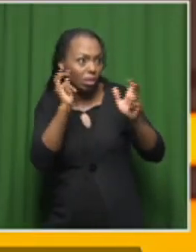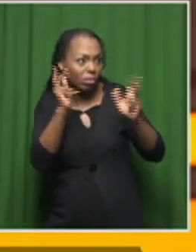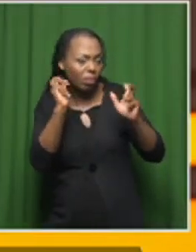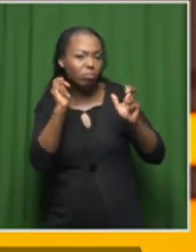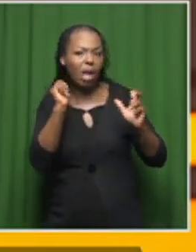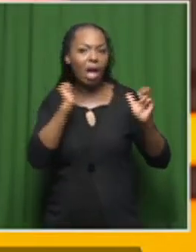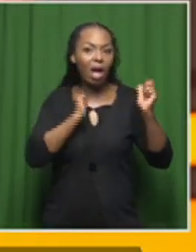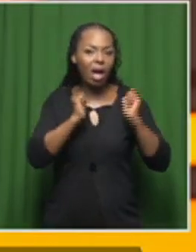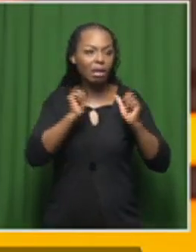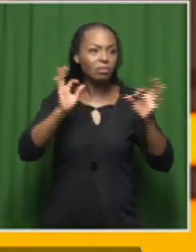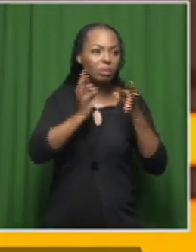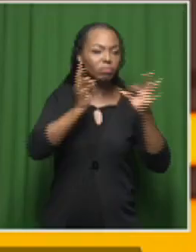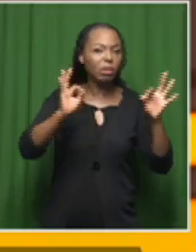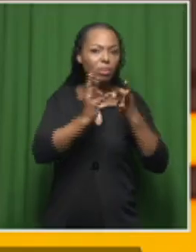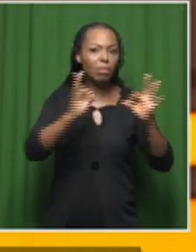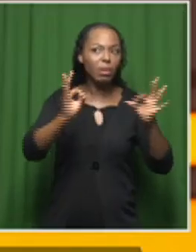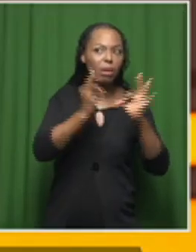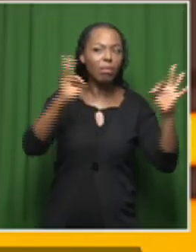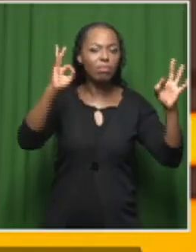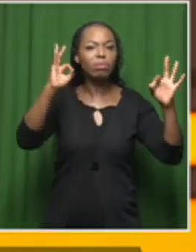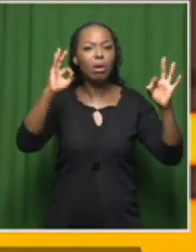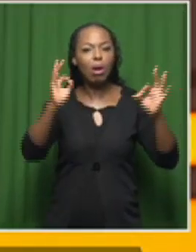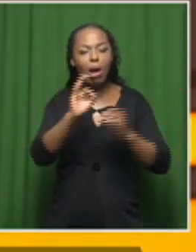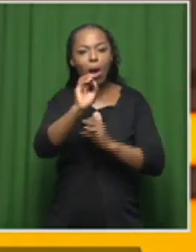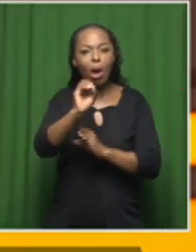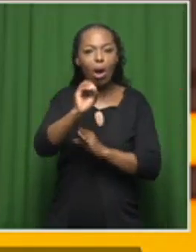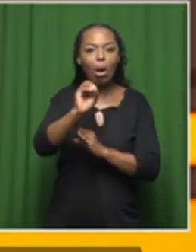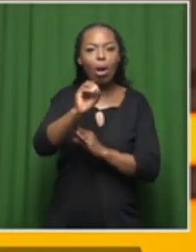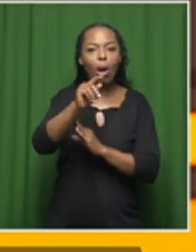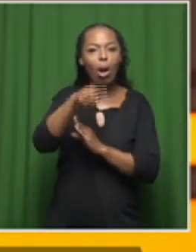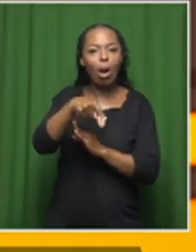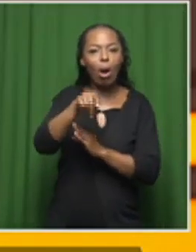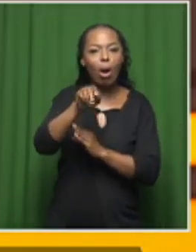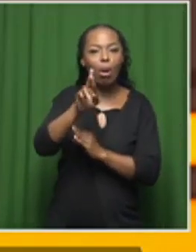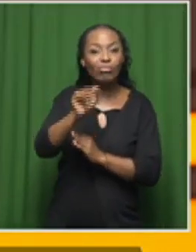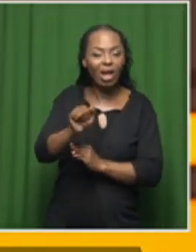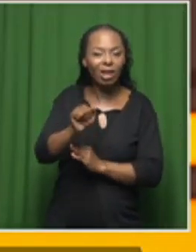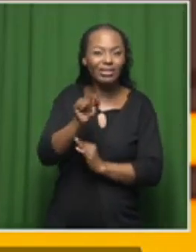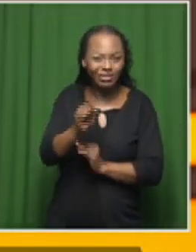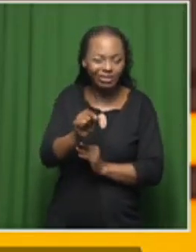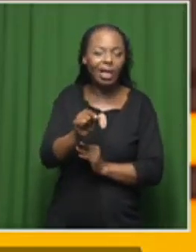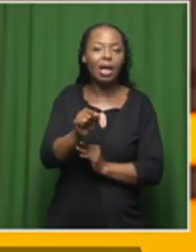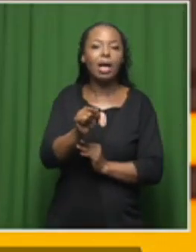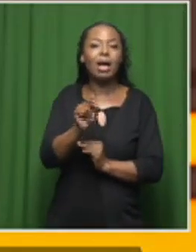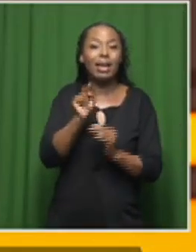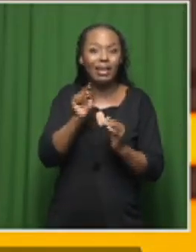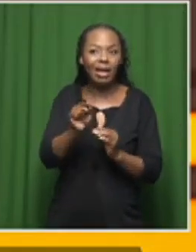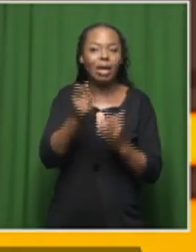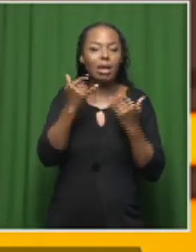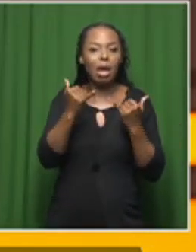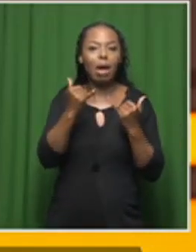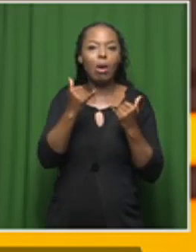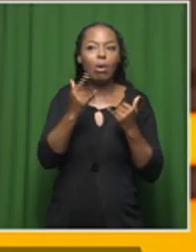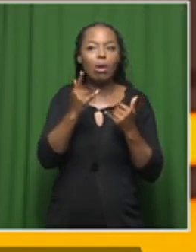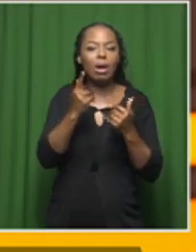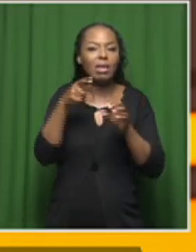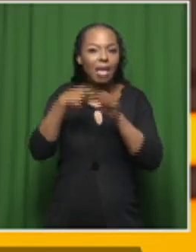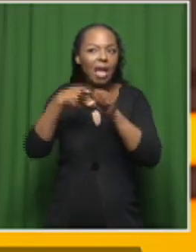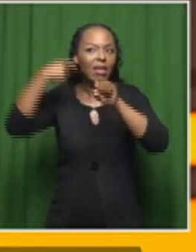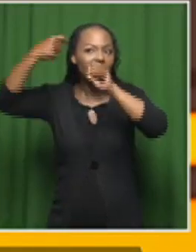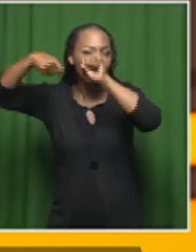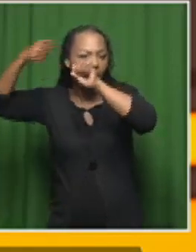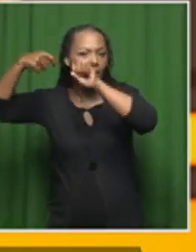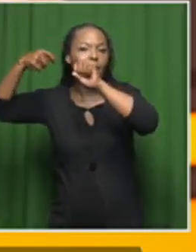seeing the full staging, you know, on a proper stage. The Met Opera comes close with filming it for